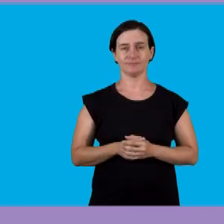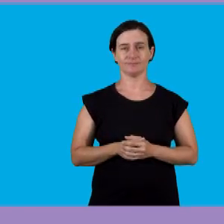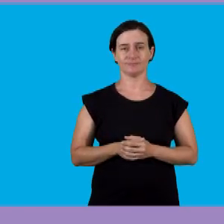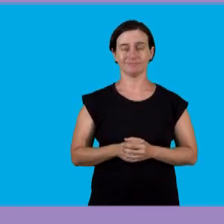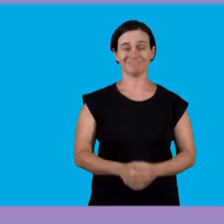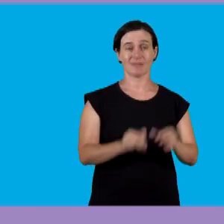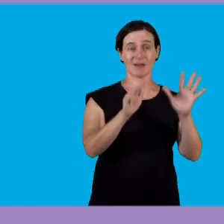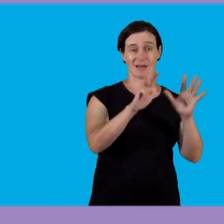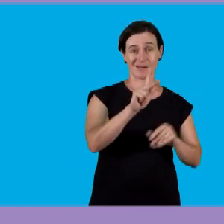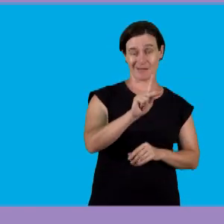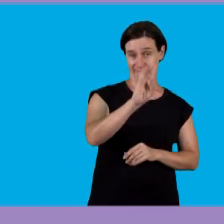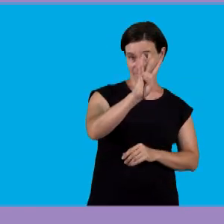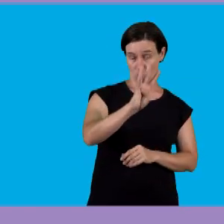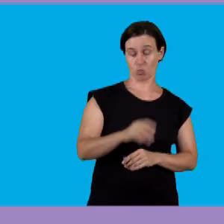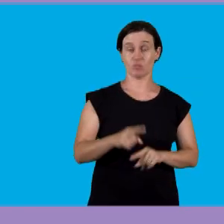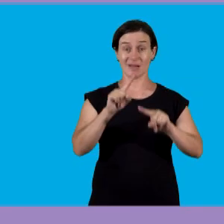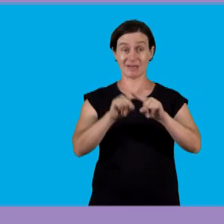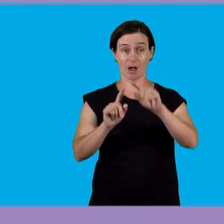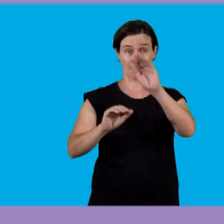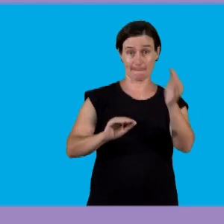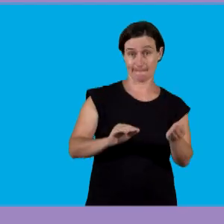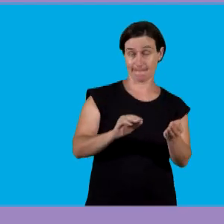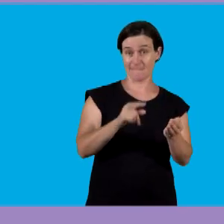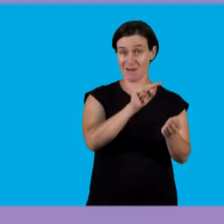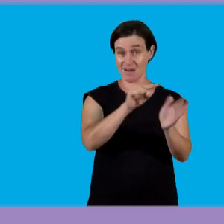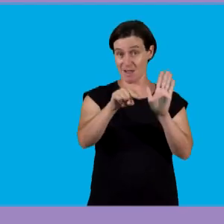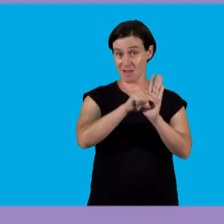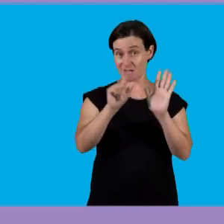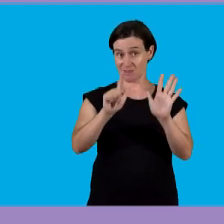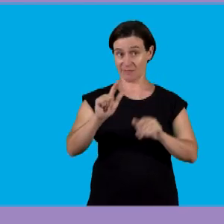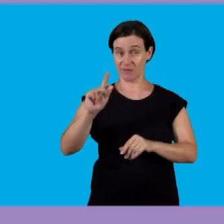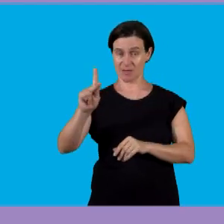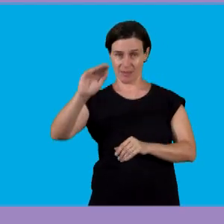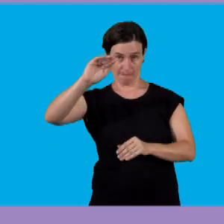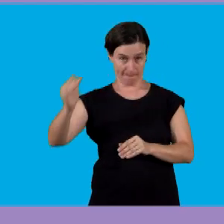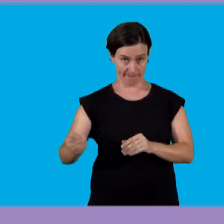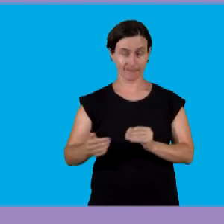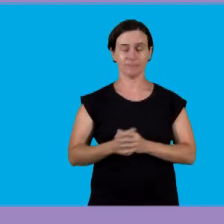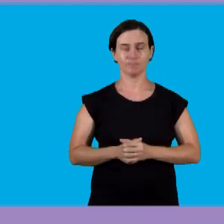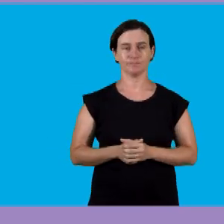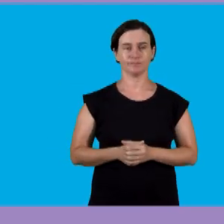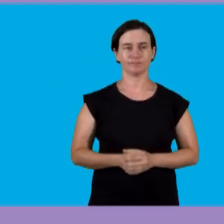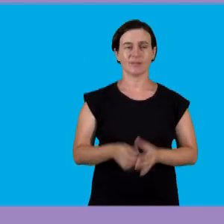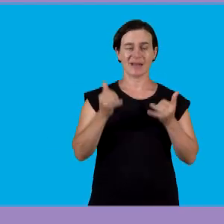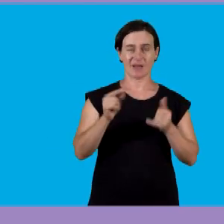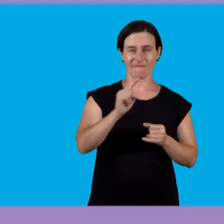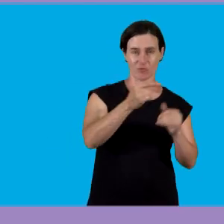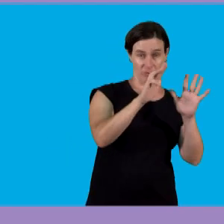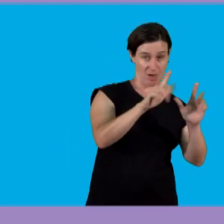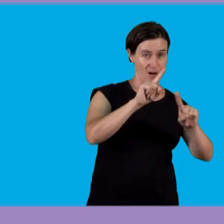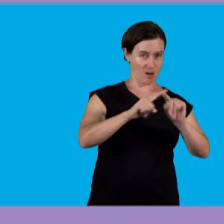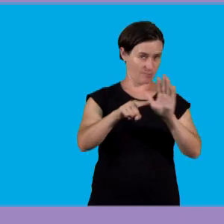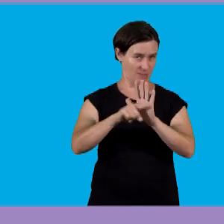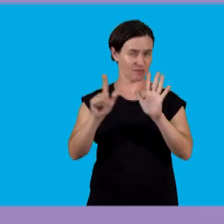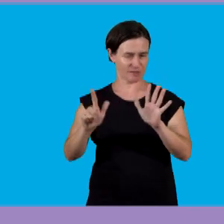here we have 9k exponent 4 multiplied by a negative 7k. Let's multiply the integers together